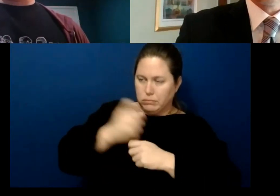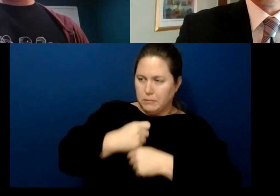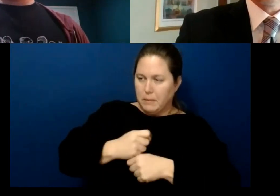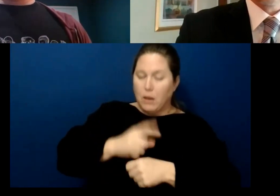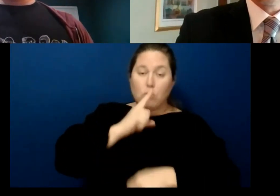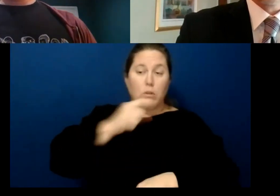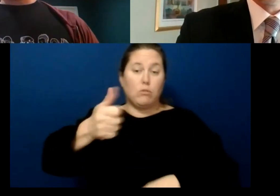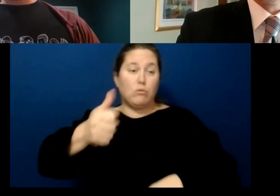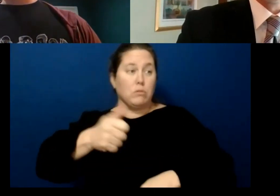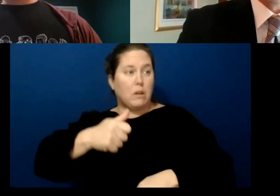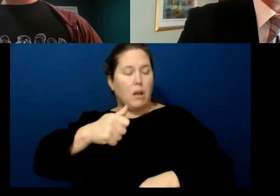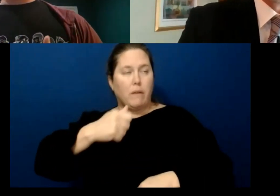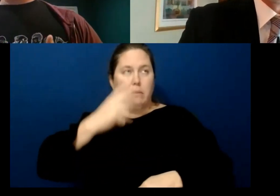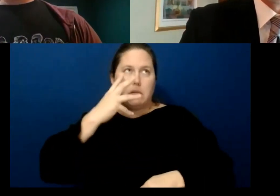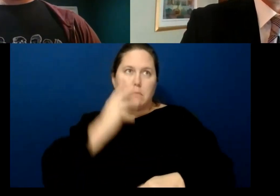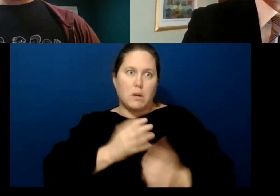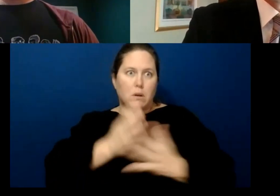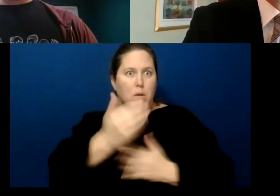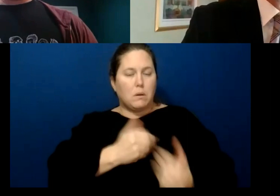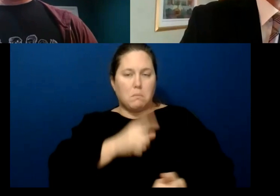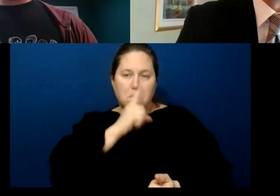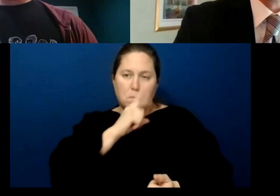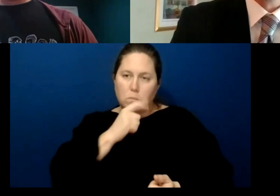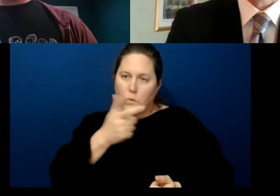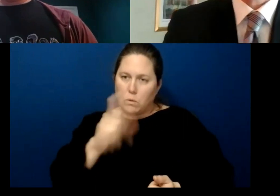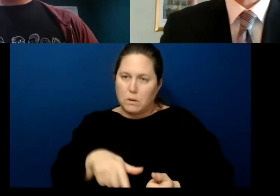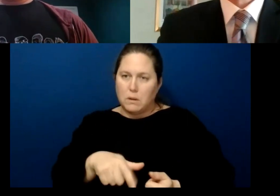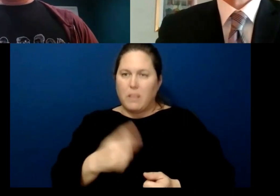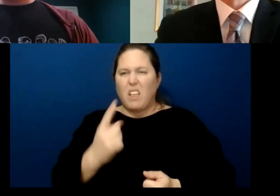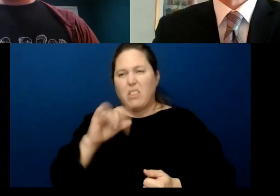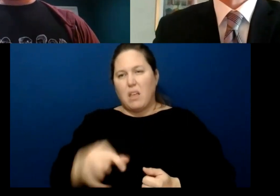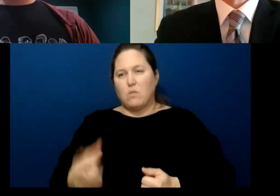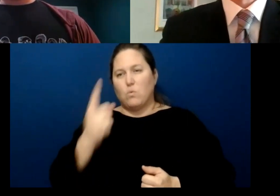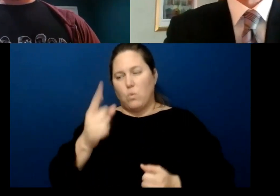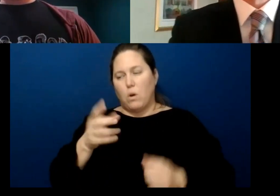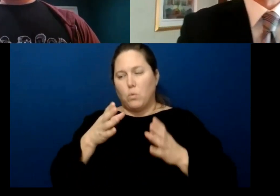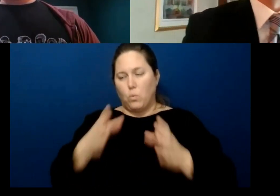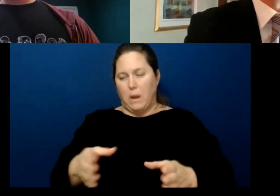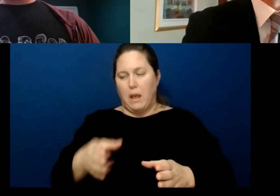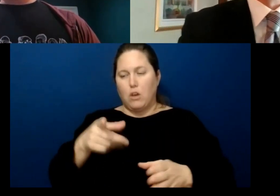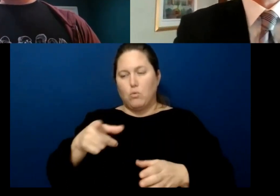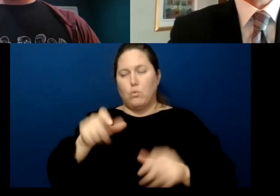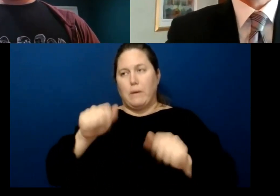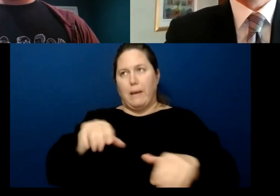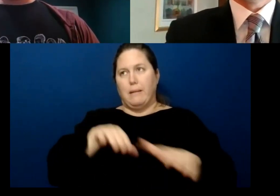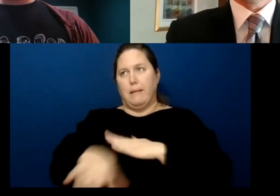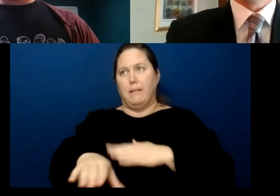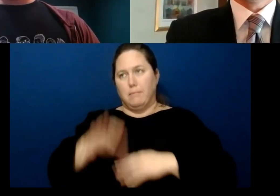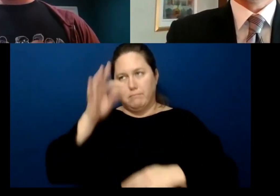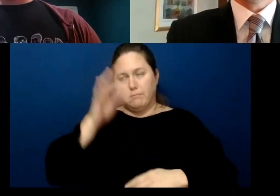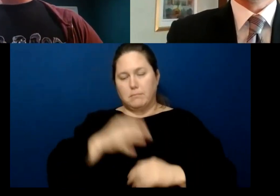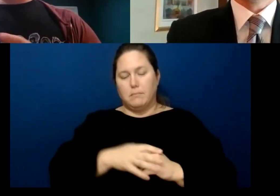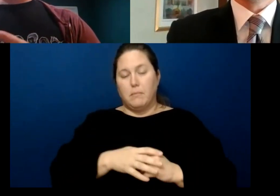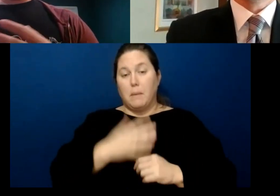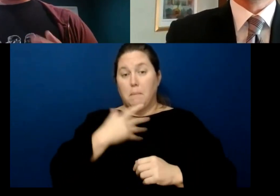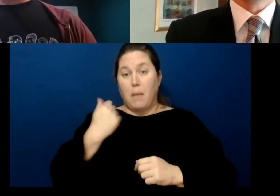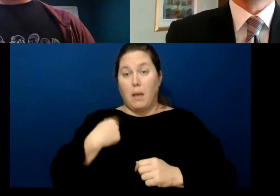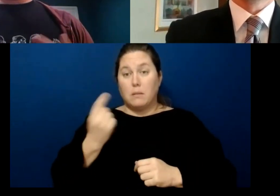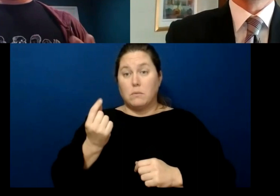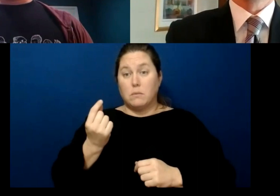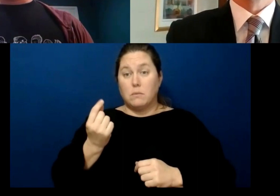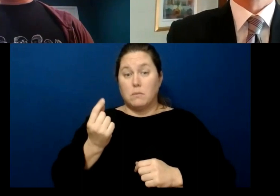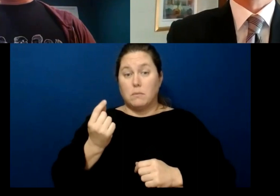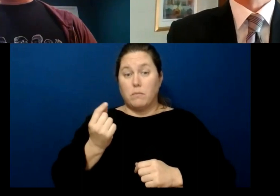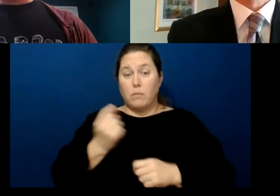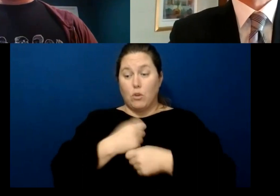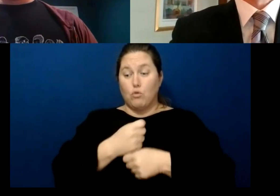experience yourself. And so that's one way that you can get in. But I would say that the best way is create a